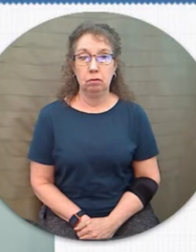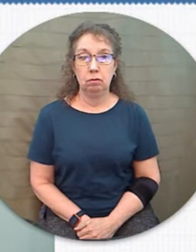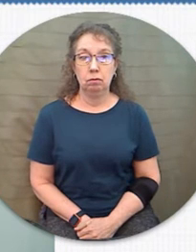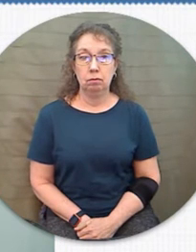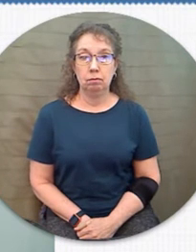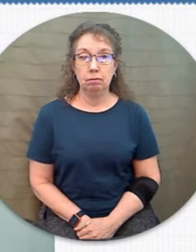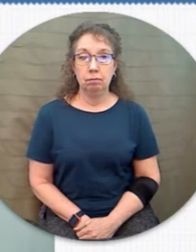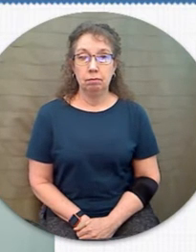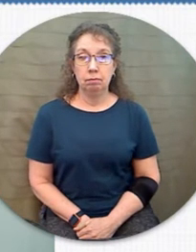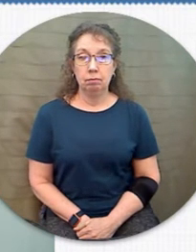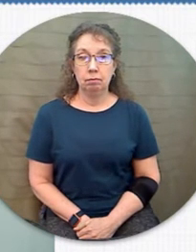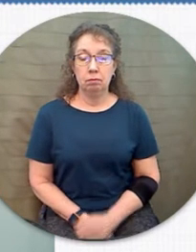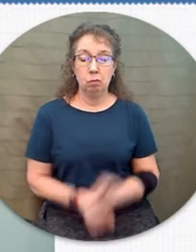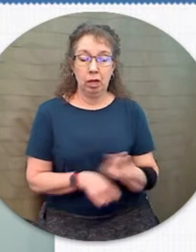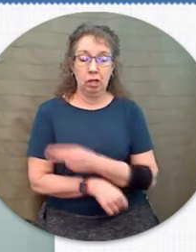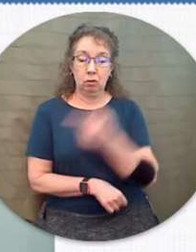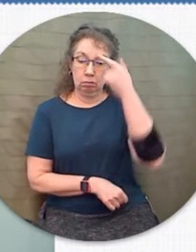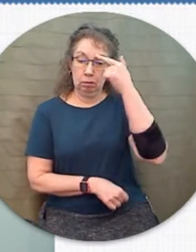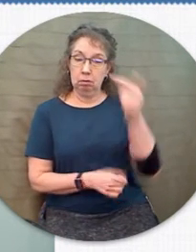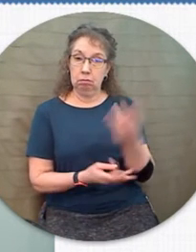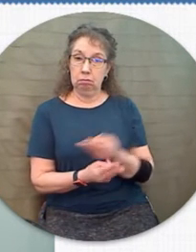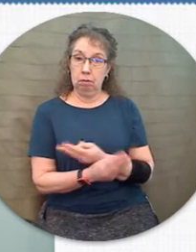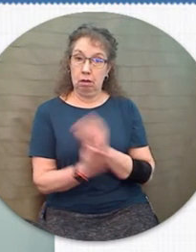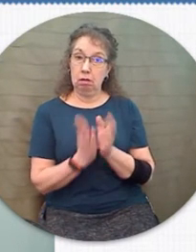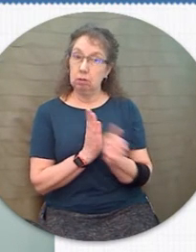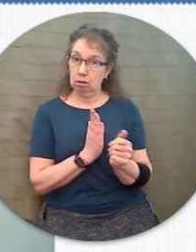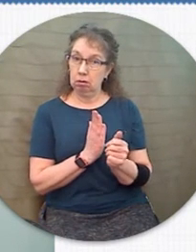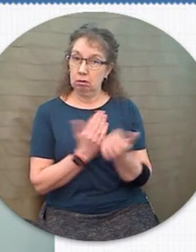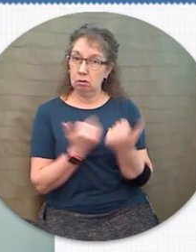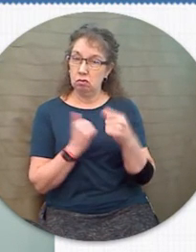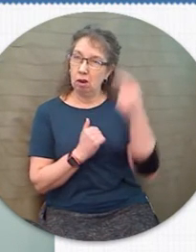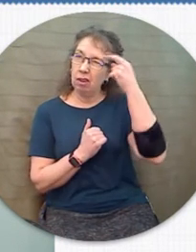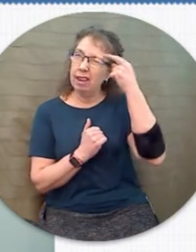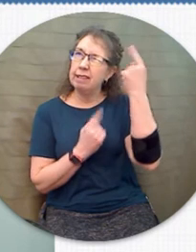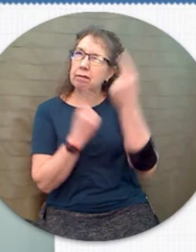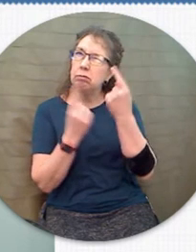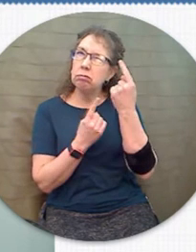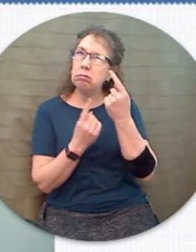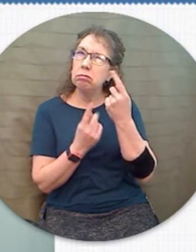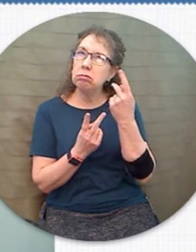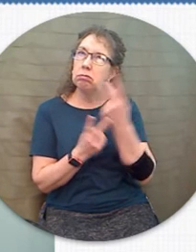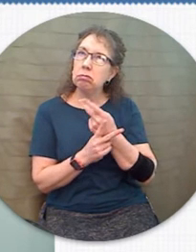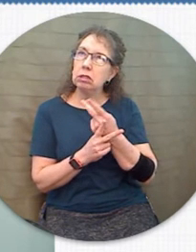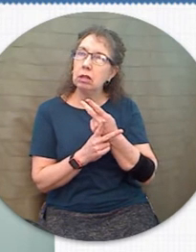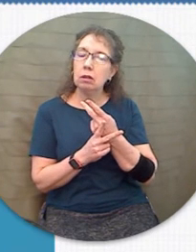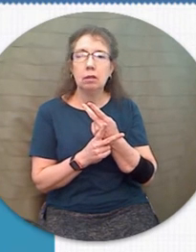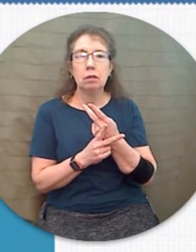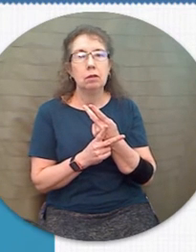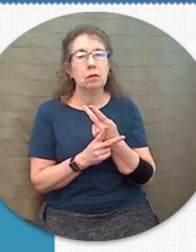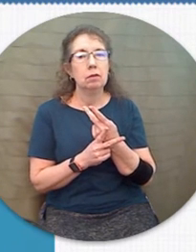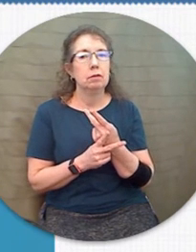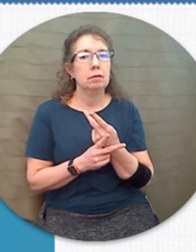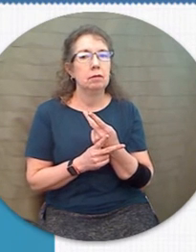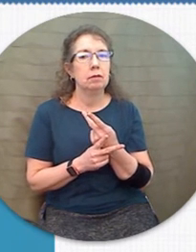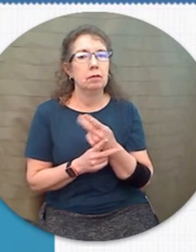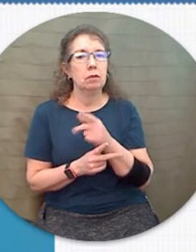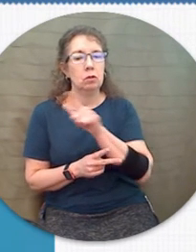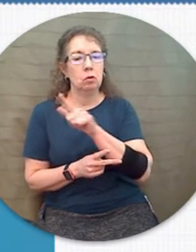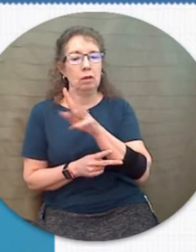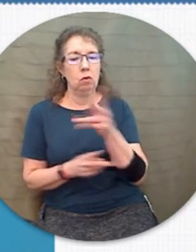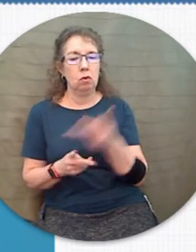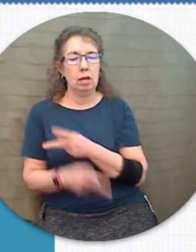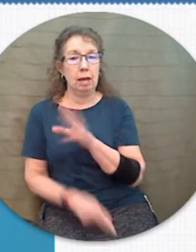Now, we can work on our mental math skills a little bit, make this exercise a little bit more interesting, where it's saying, 24 times